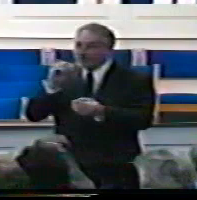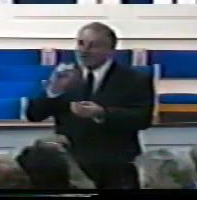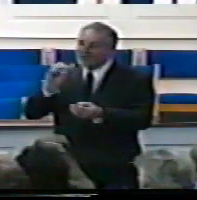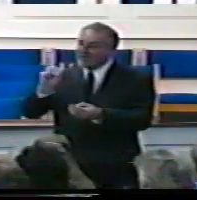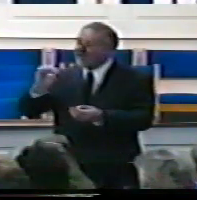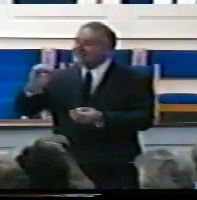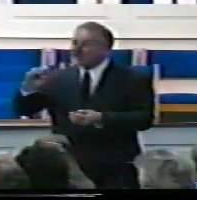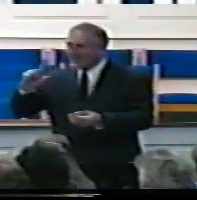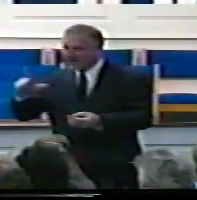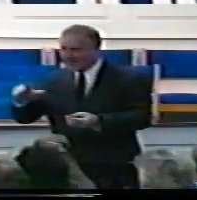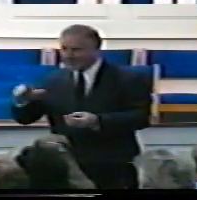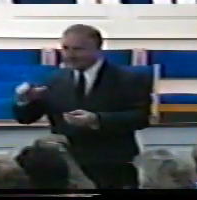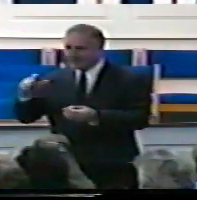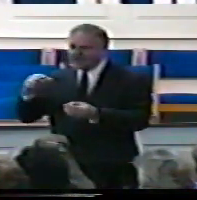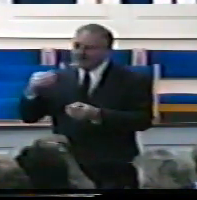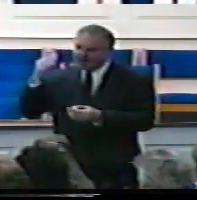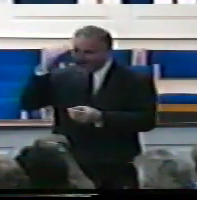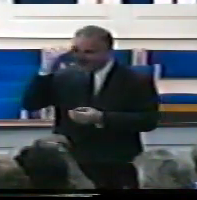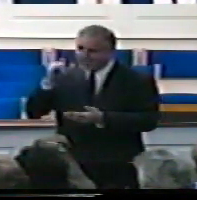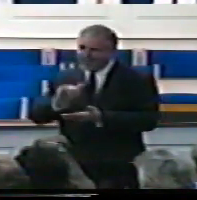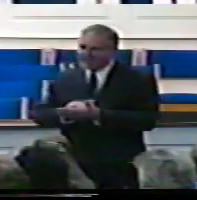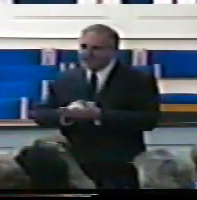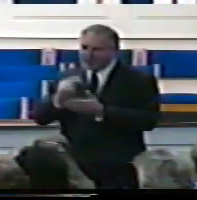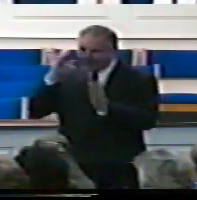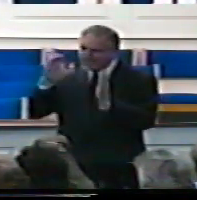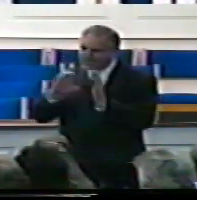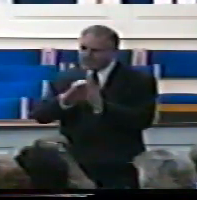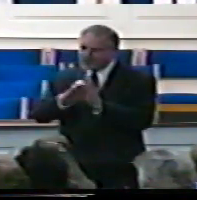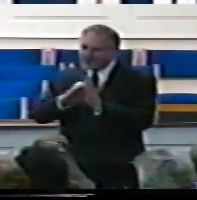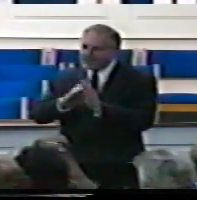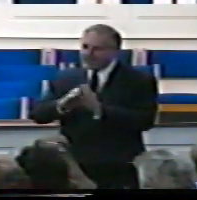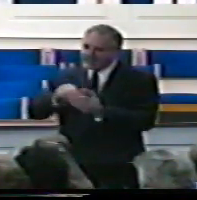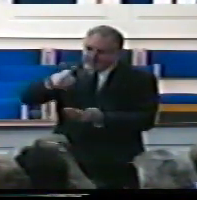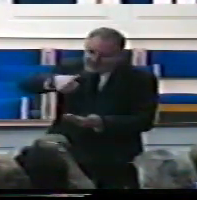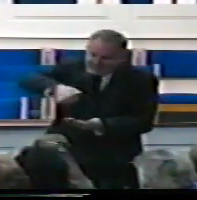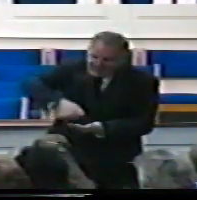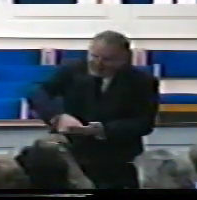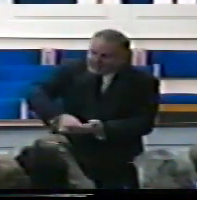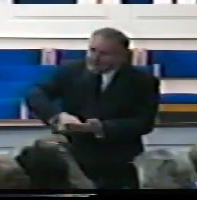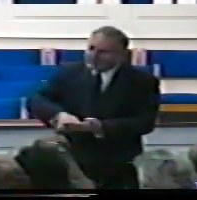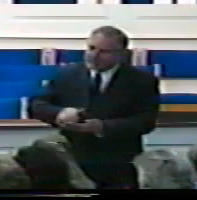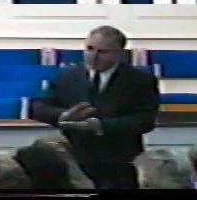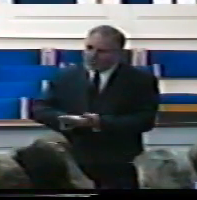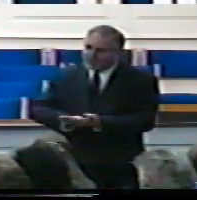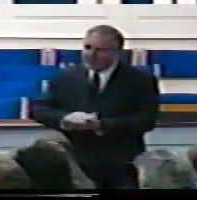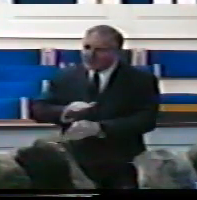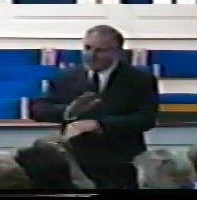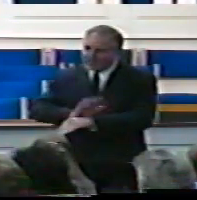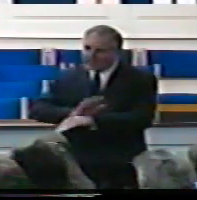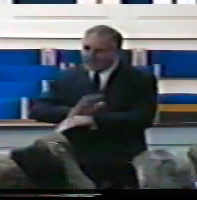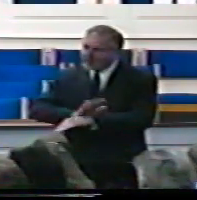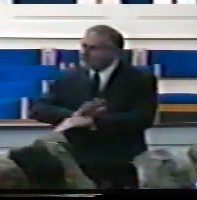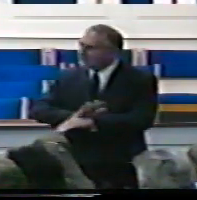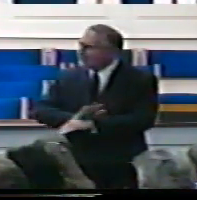could recognize it. And I want to tell you something, my salvation doesn't depend on my intelligence.